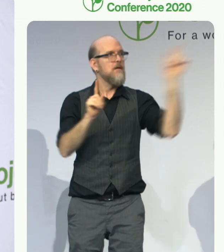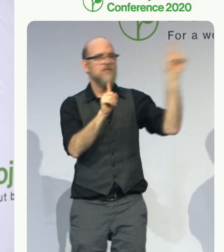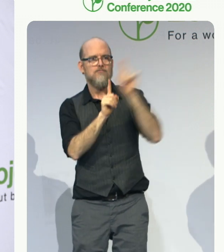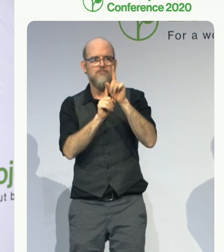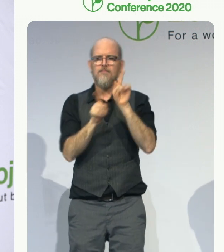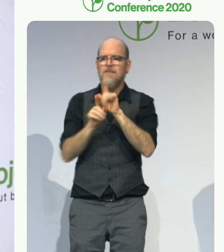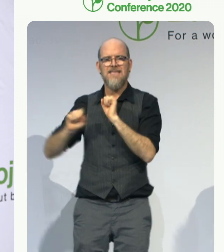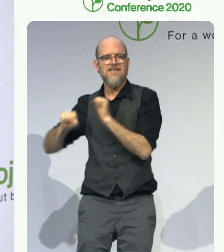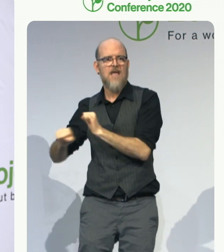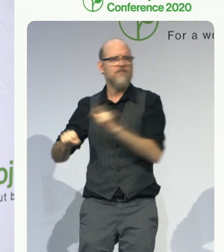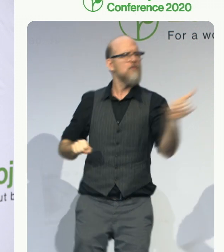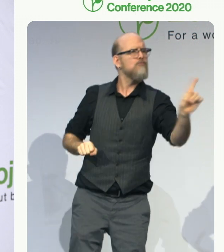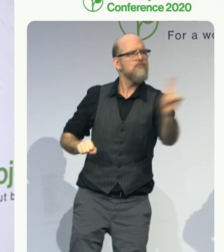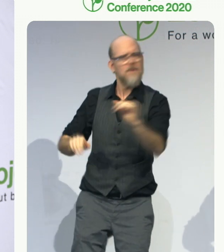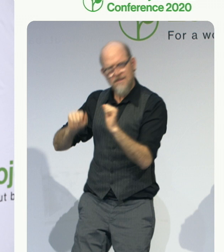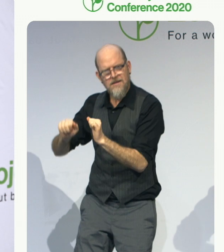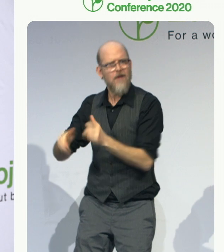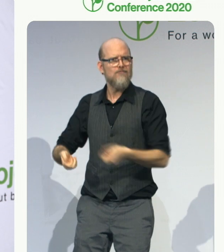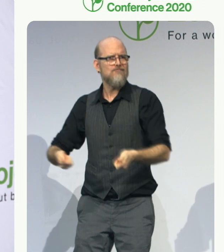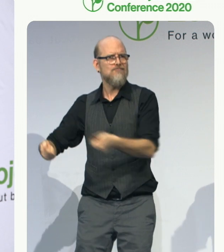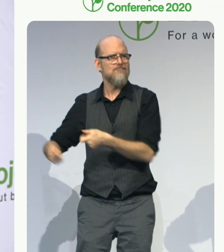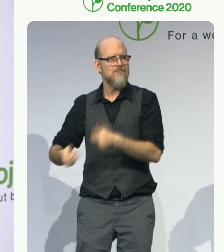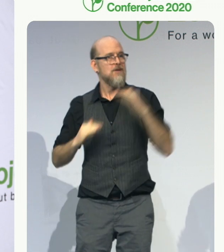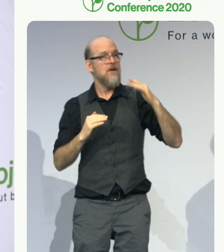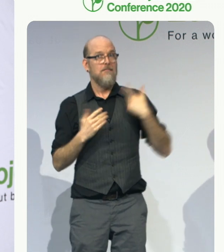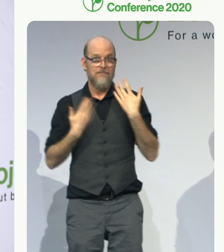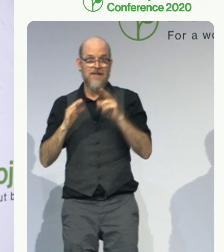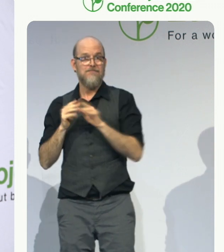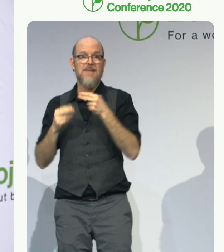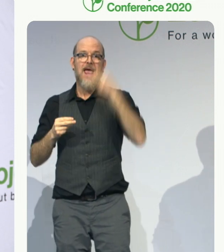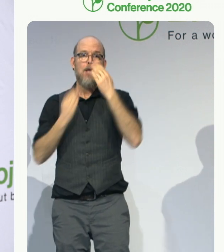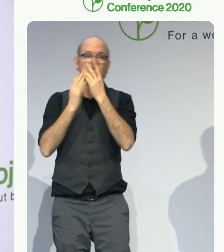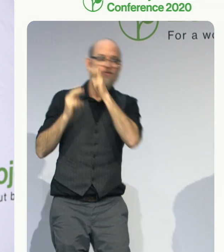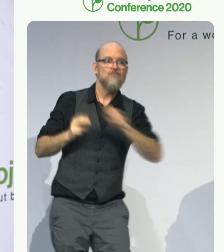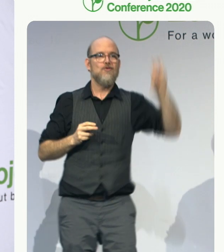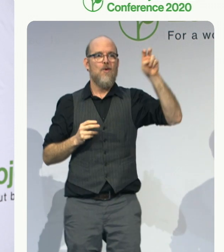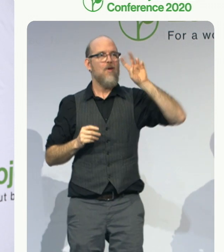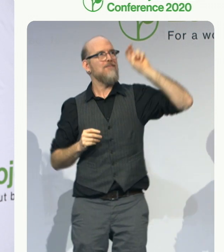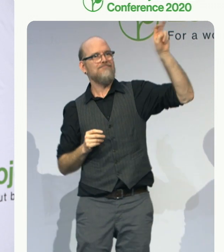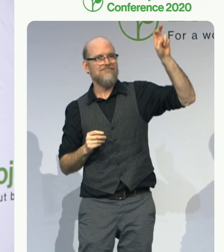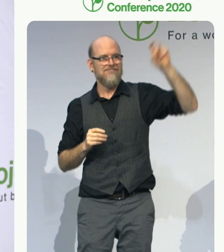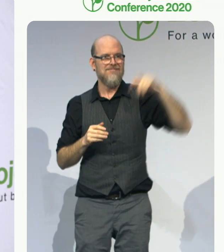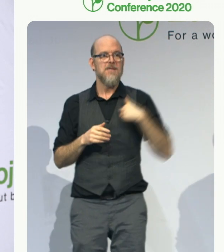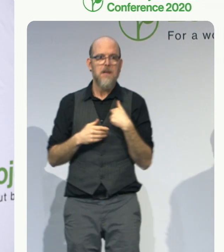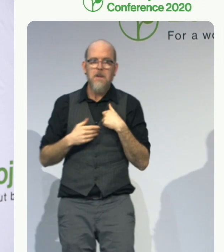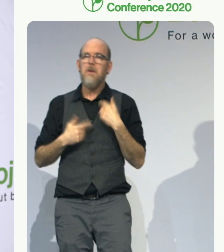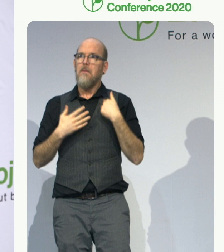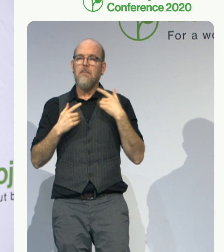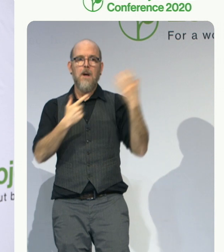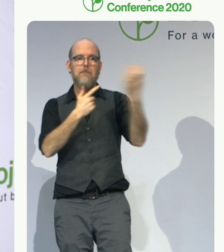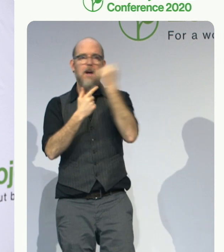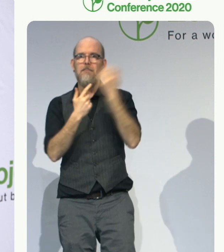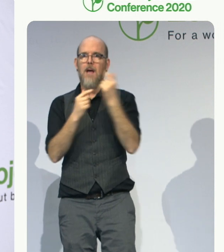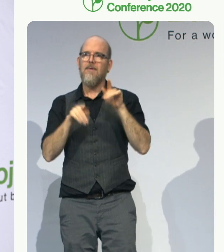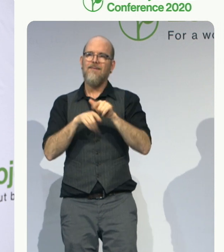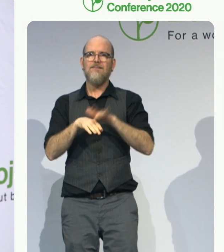performance in high school, and I began gaining popularity and even tutoring some of my friends and